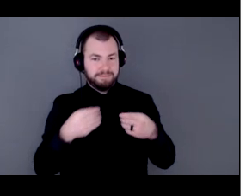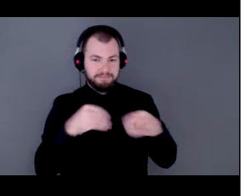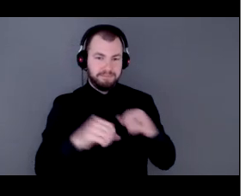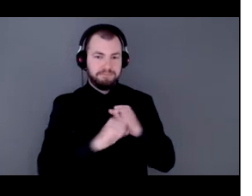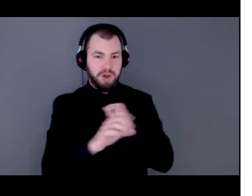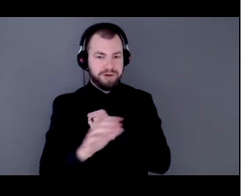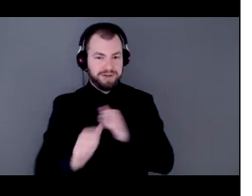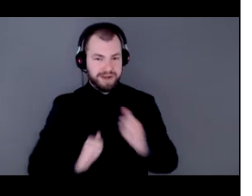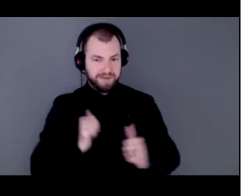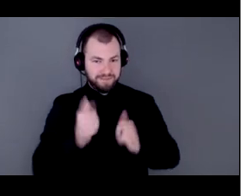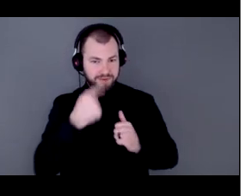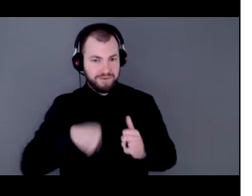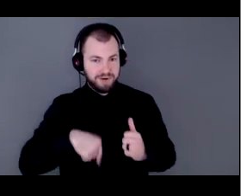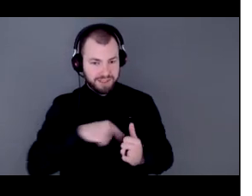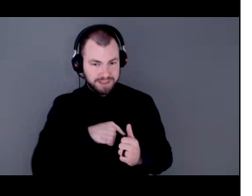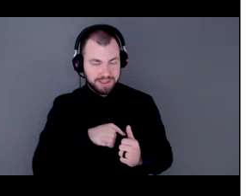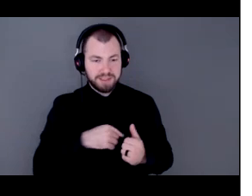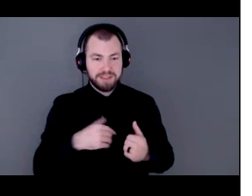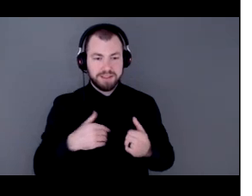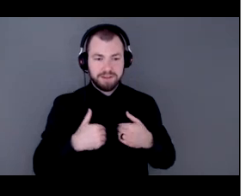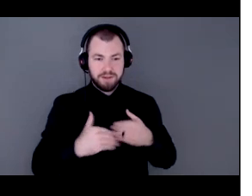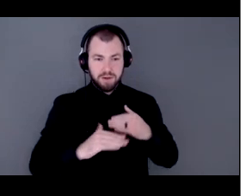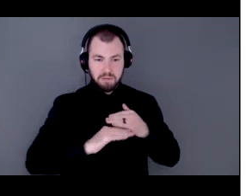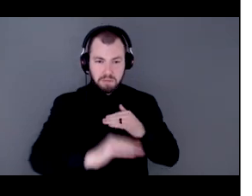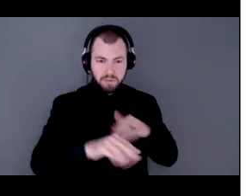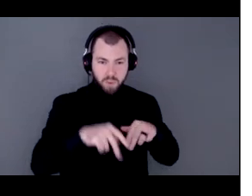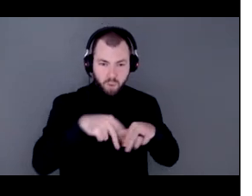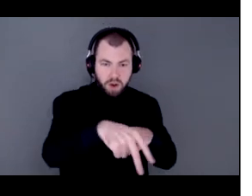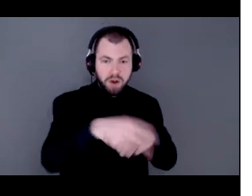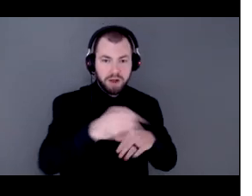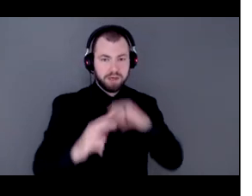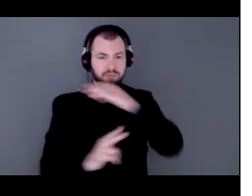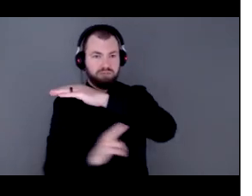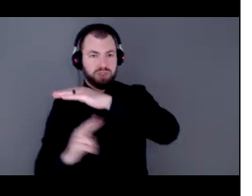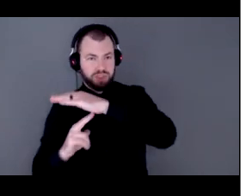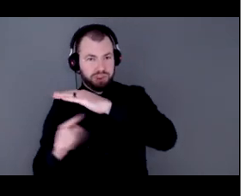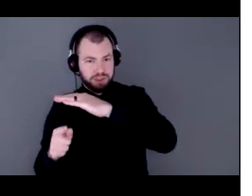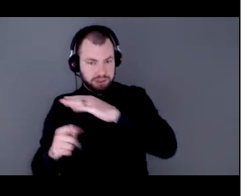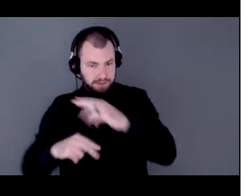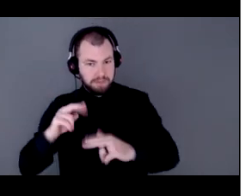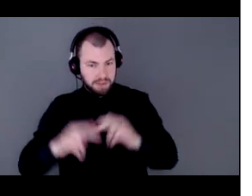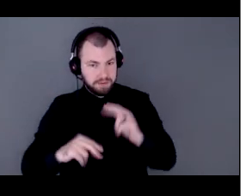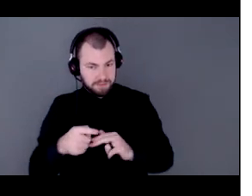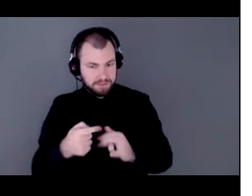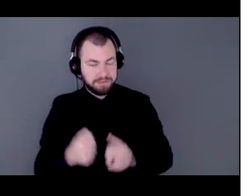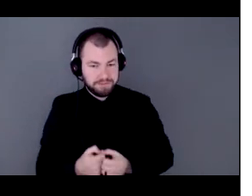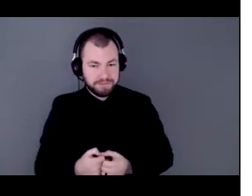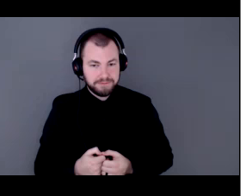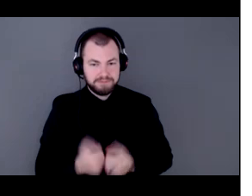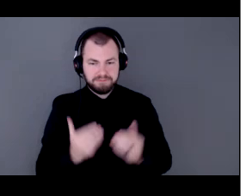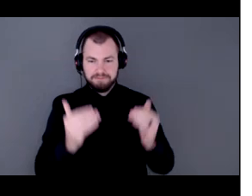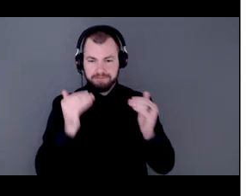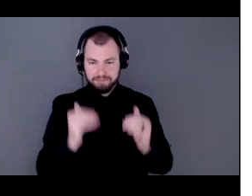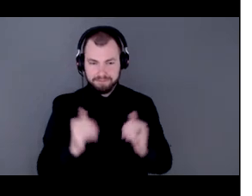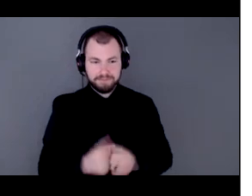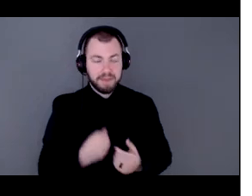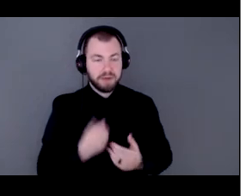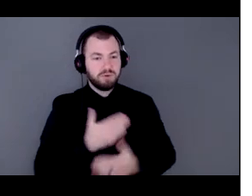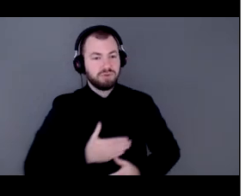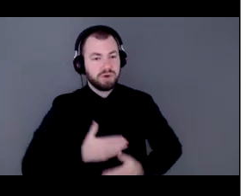we've have boardwalks and bridges now built with grizzly wood. Next slide, please. And recreational furniture,